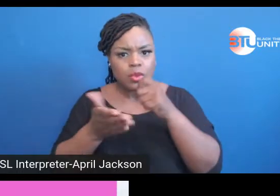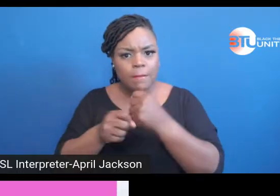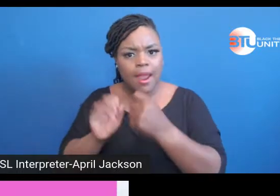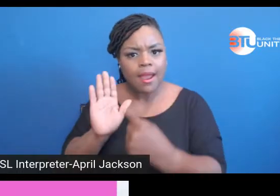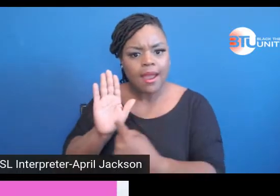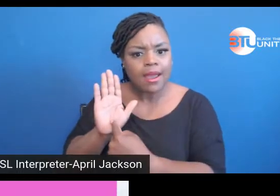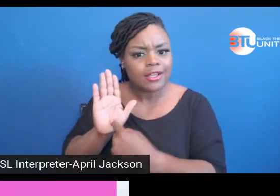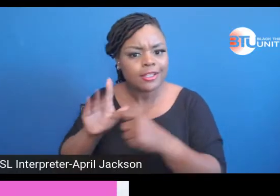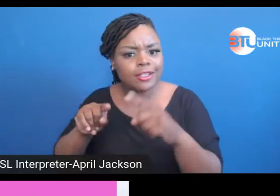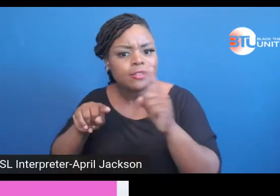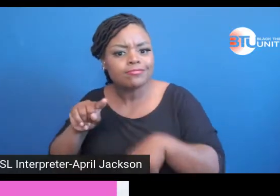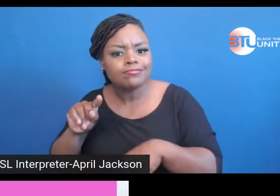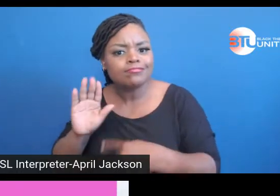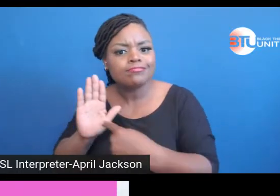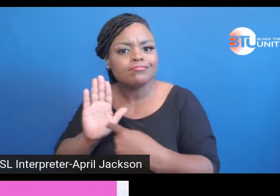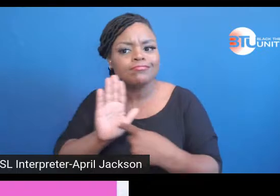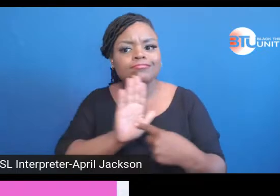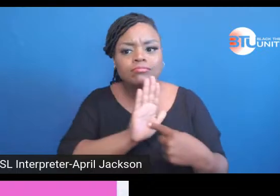law.